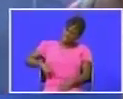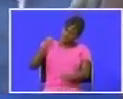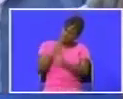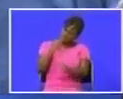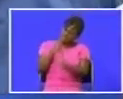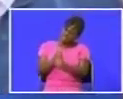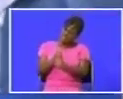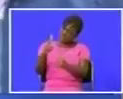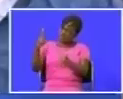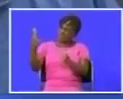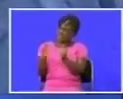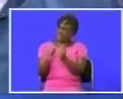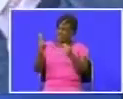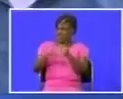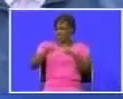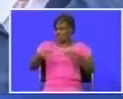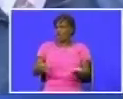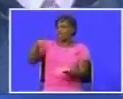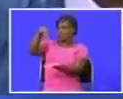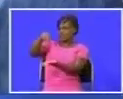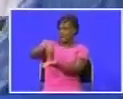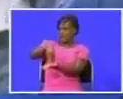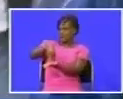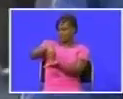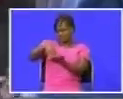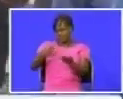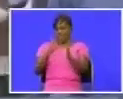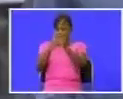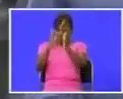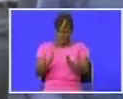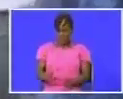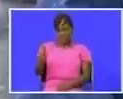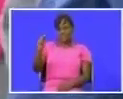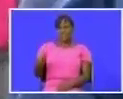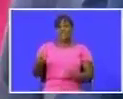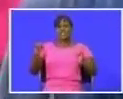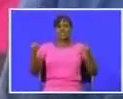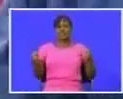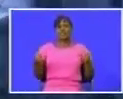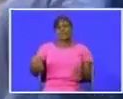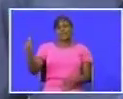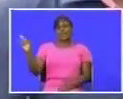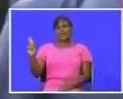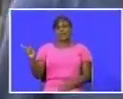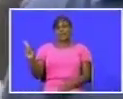cases. The ICC storm that has surrounded Deputy President William Ruto for close to 7 years is now over. Will